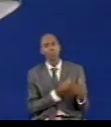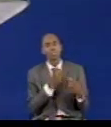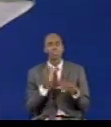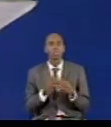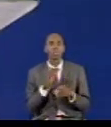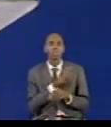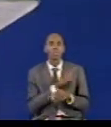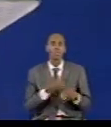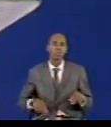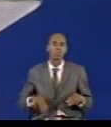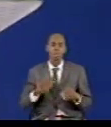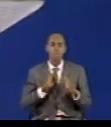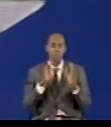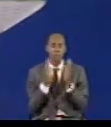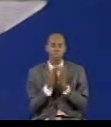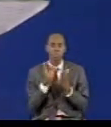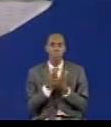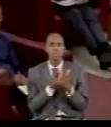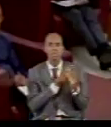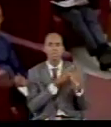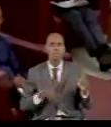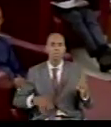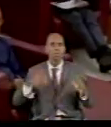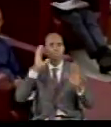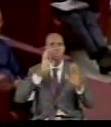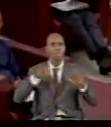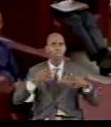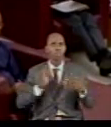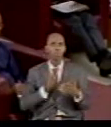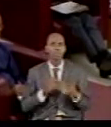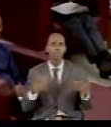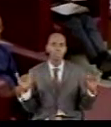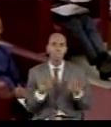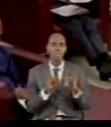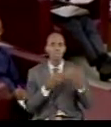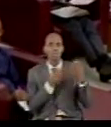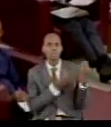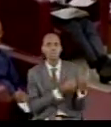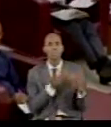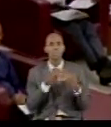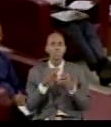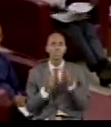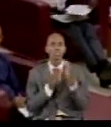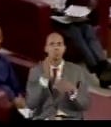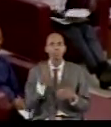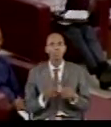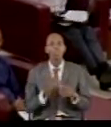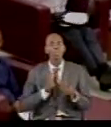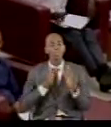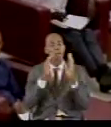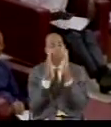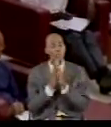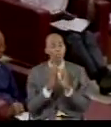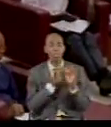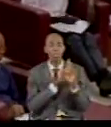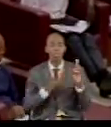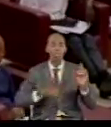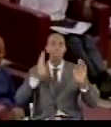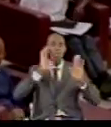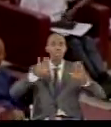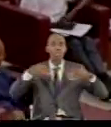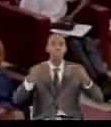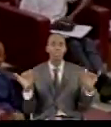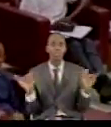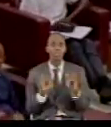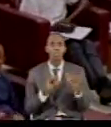Lord. I pray the Lord will grant us the same courage. I said, I pray the Lord will grant us